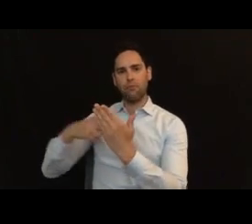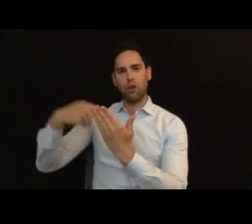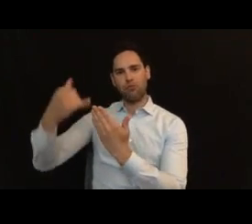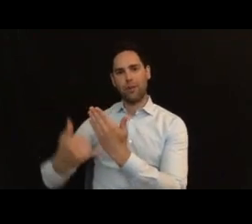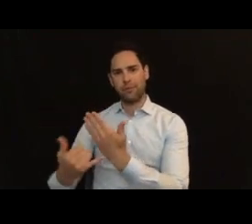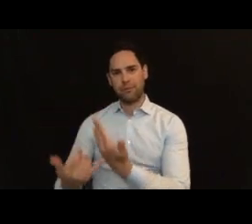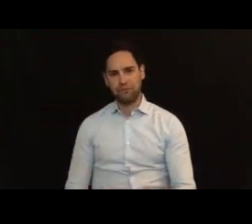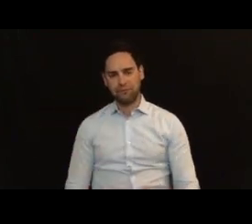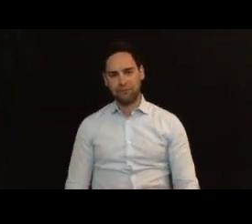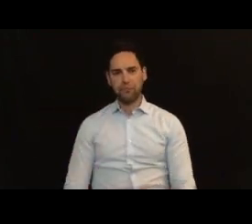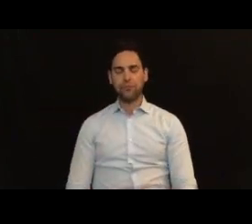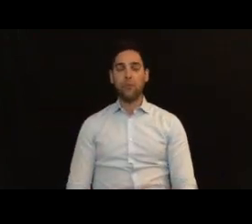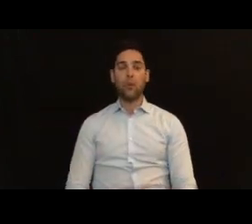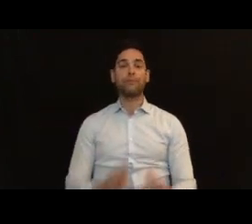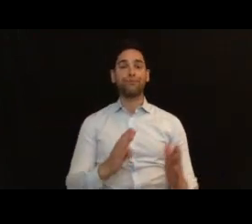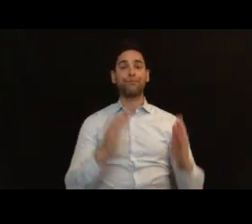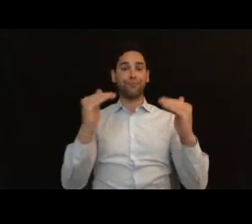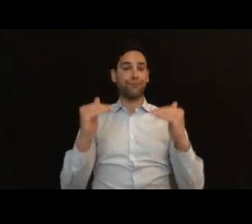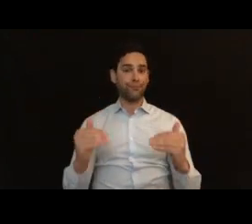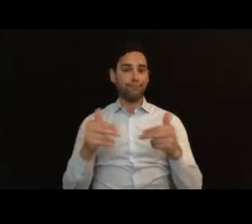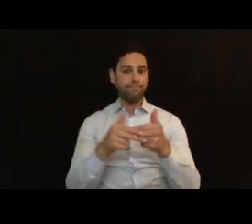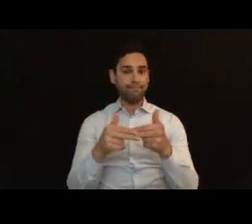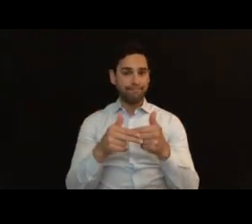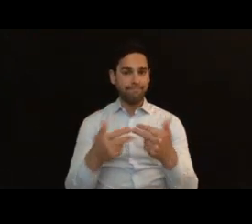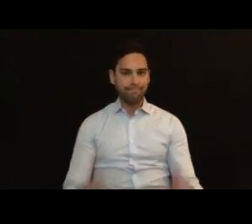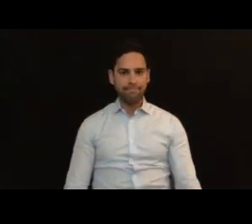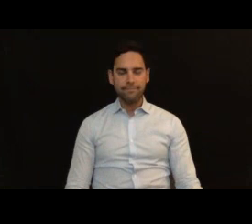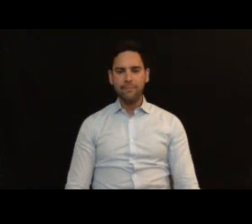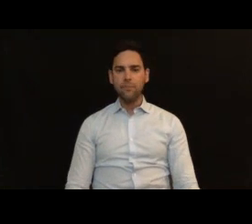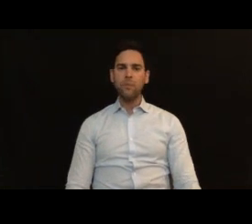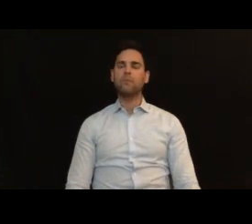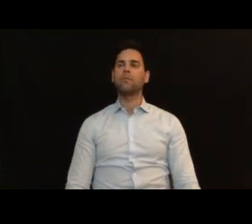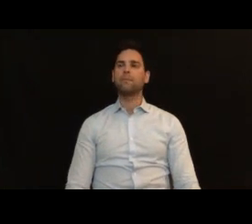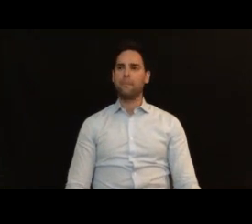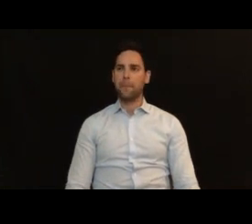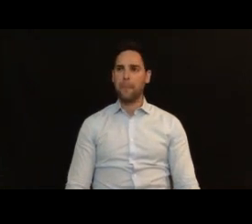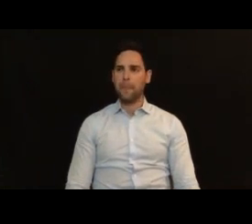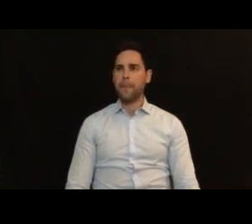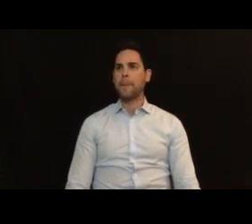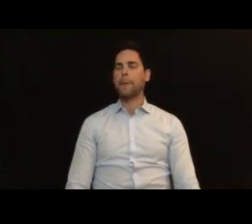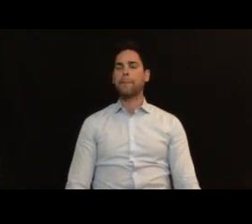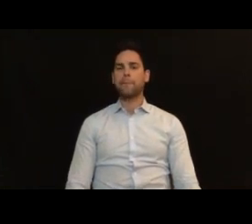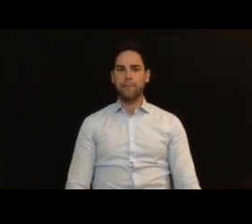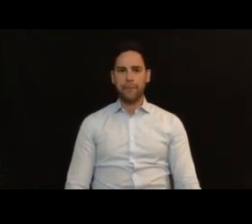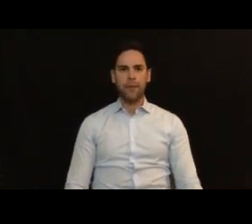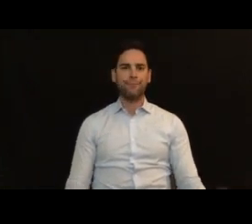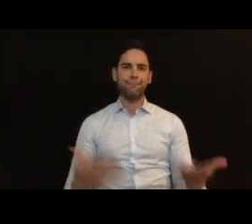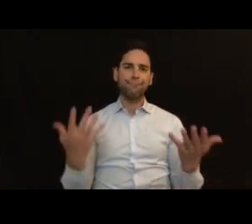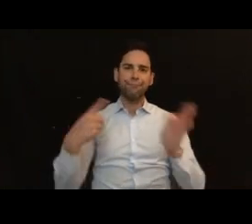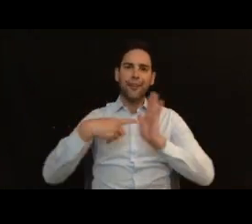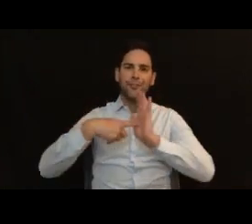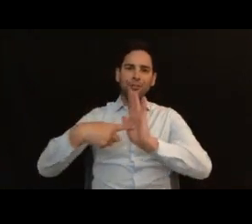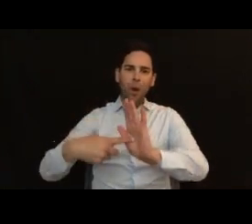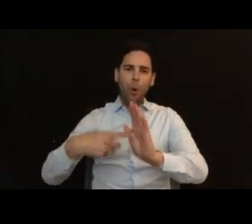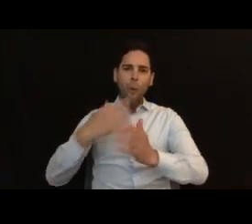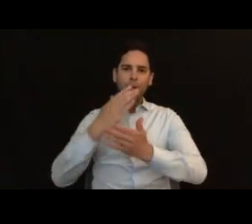can go ahead to the next slide. So just to show the tension between queerness